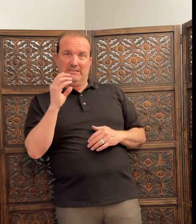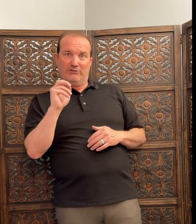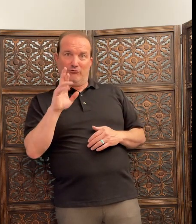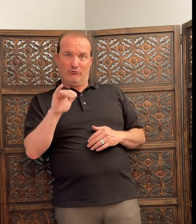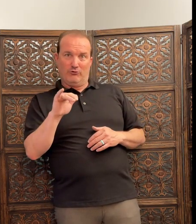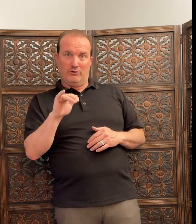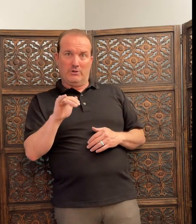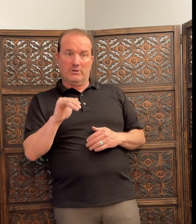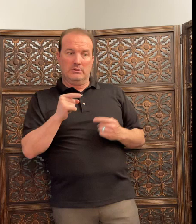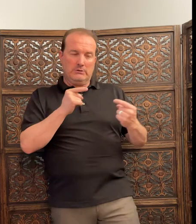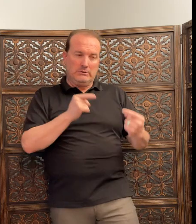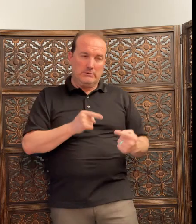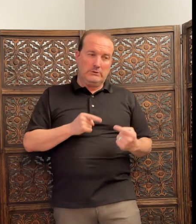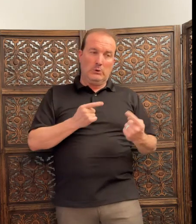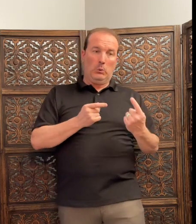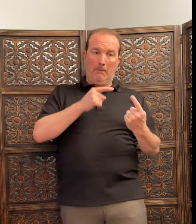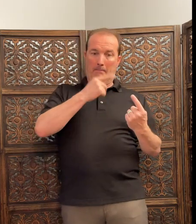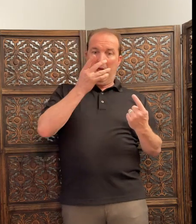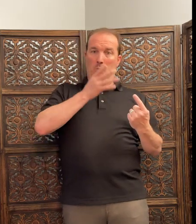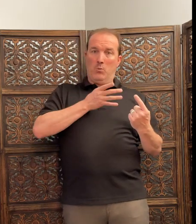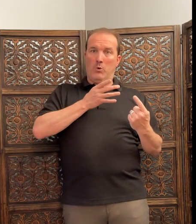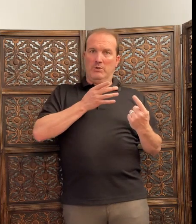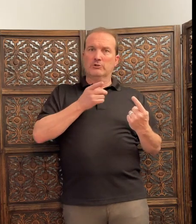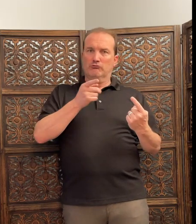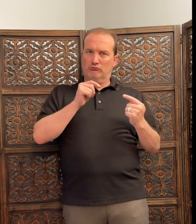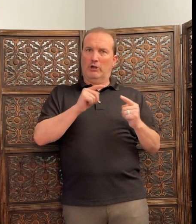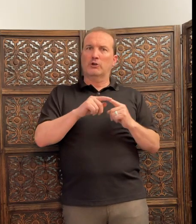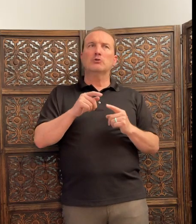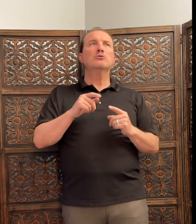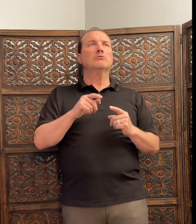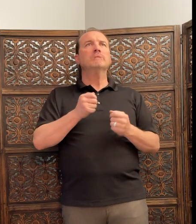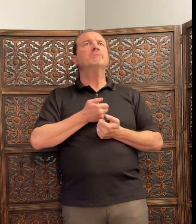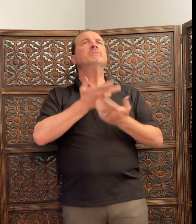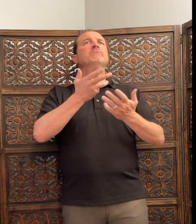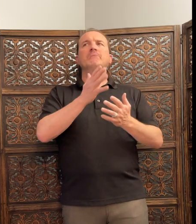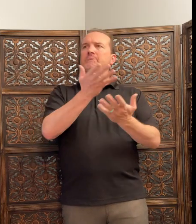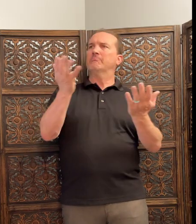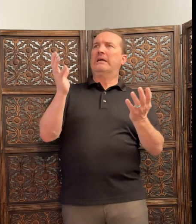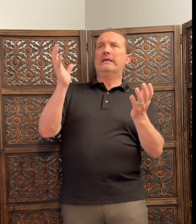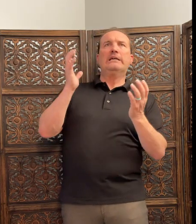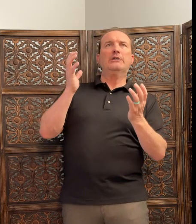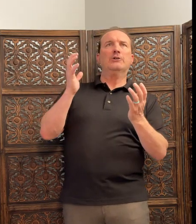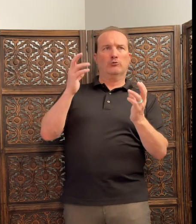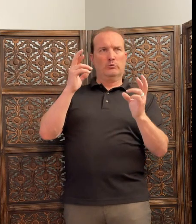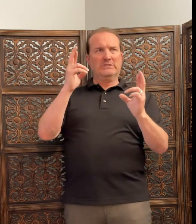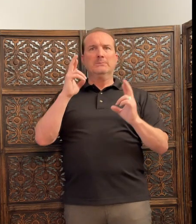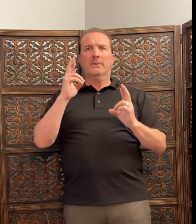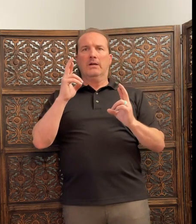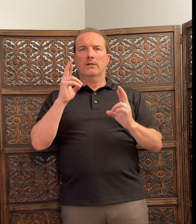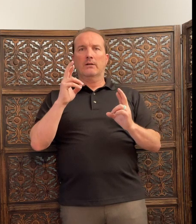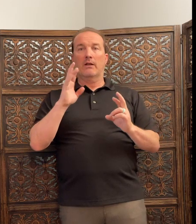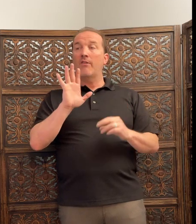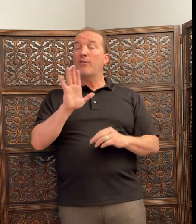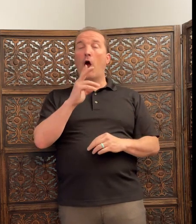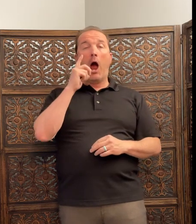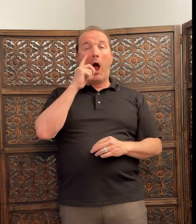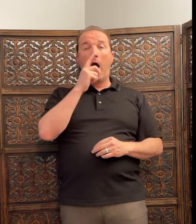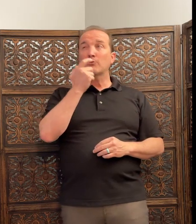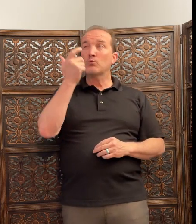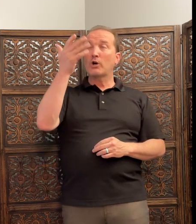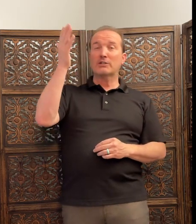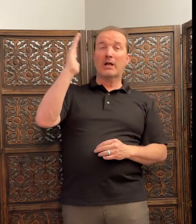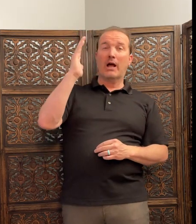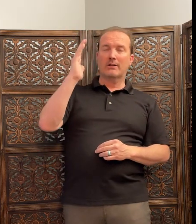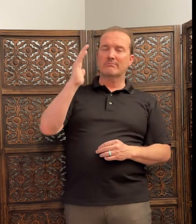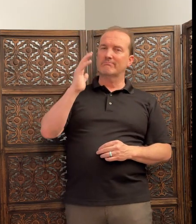and the trials and tribulations of one Black woman's pursuit to be heard and respected. Their Eyes Were Watching God is a